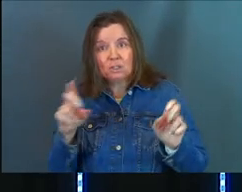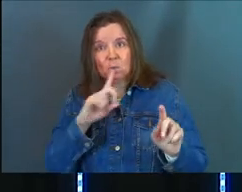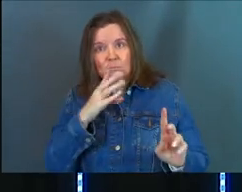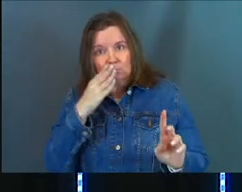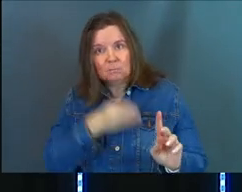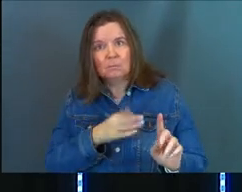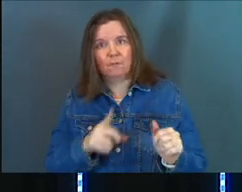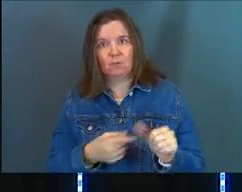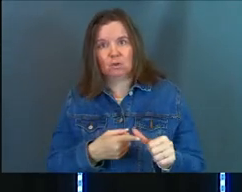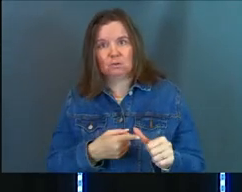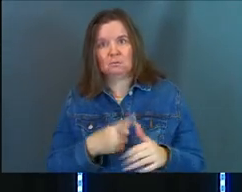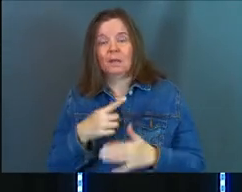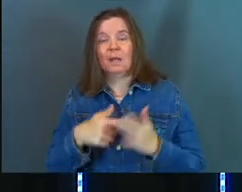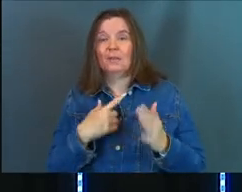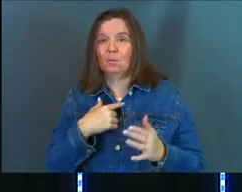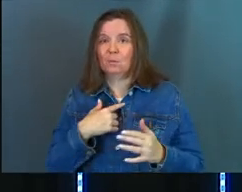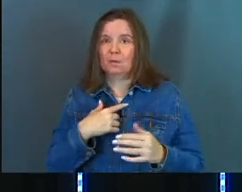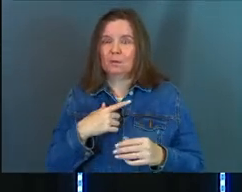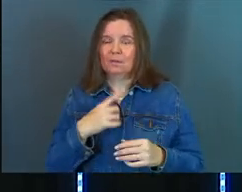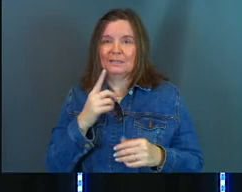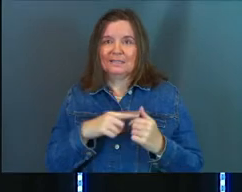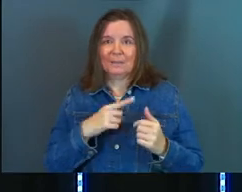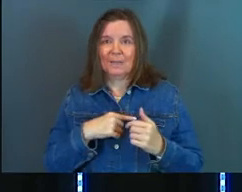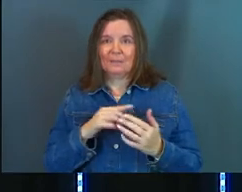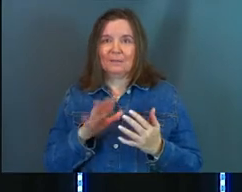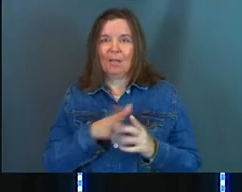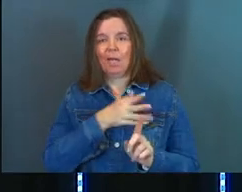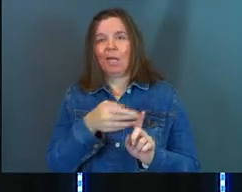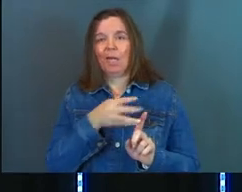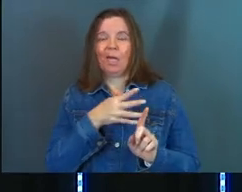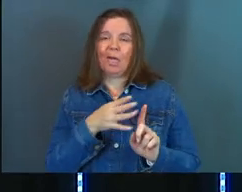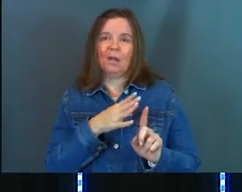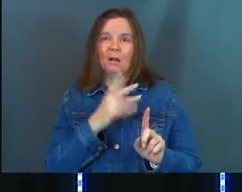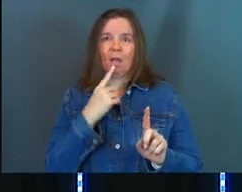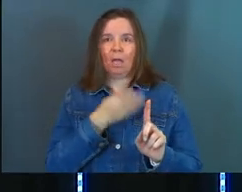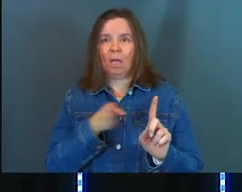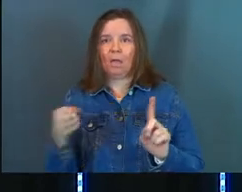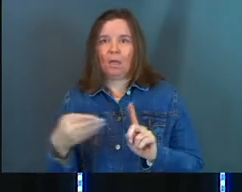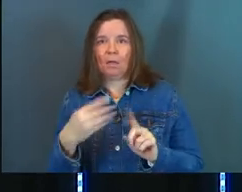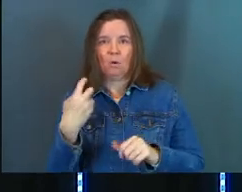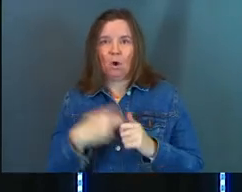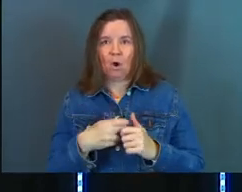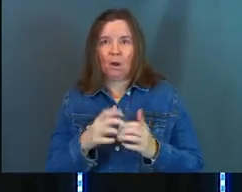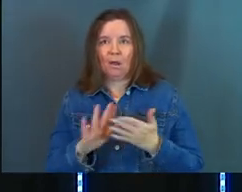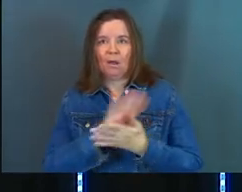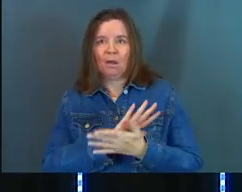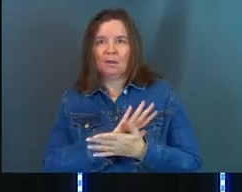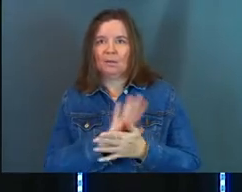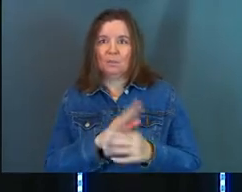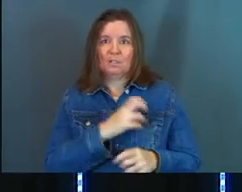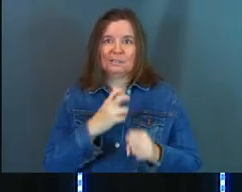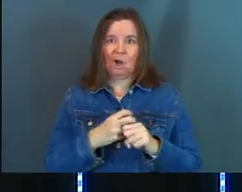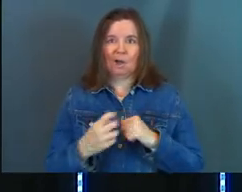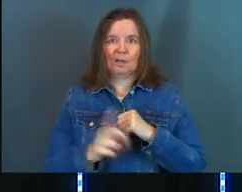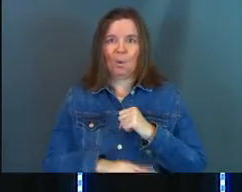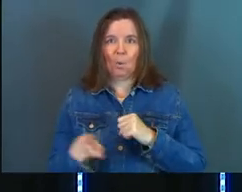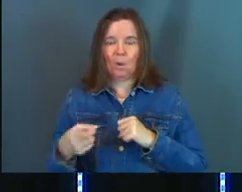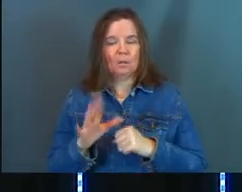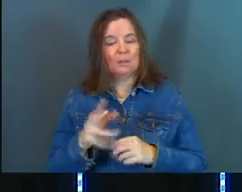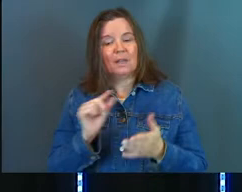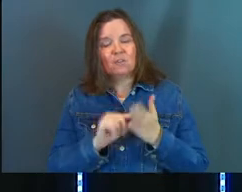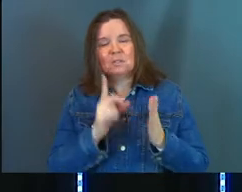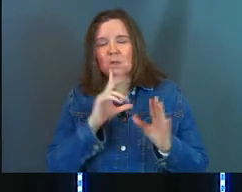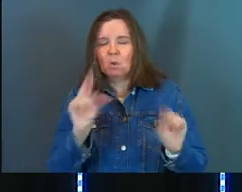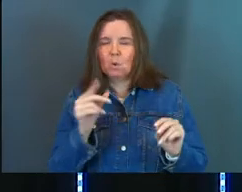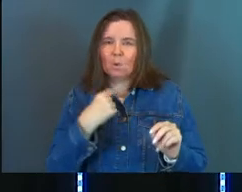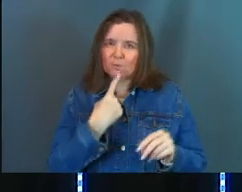is. And this is where we fall sometimes. Again, in our people-pleasing, we don't want to say the hard words. Sometimes we only take hard actions. That verse tells